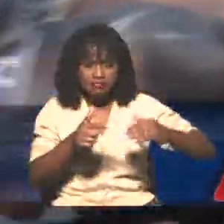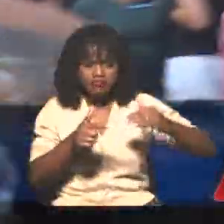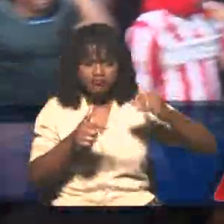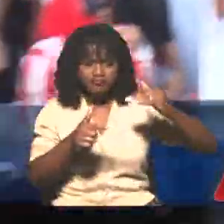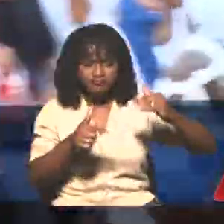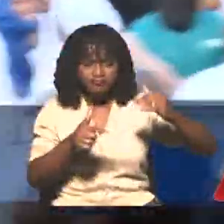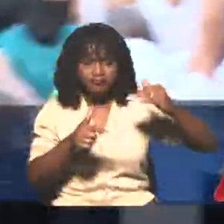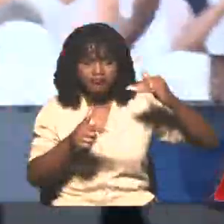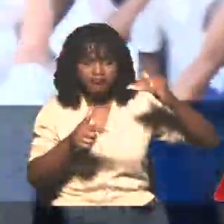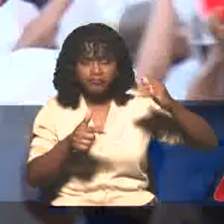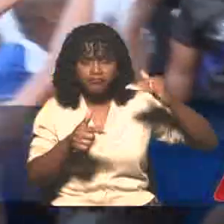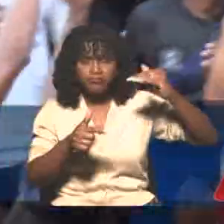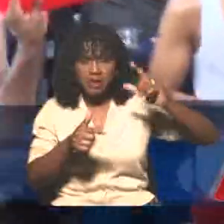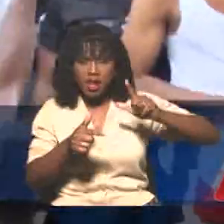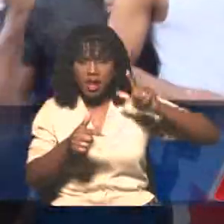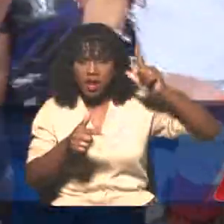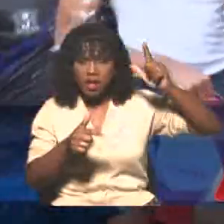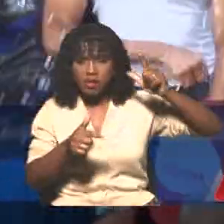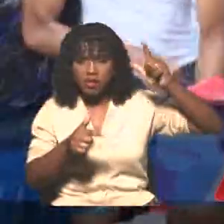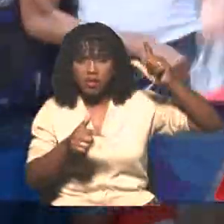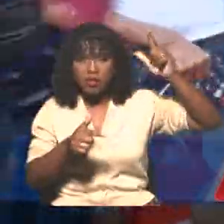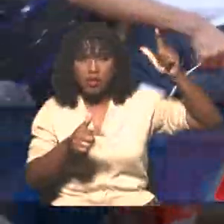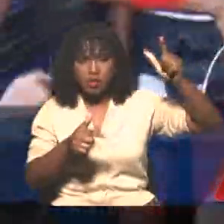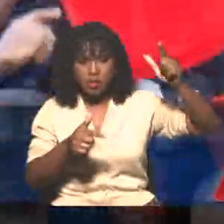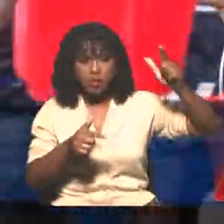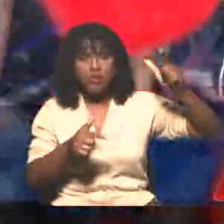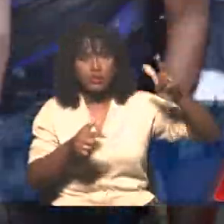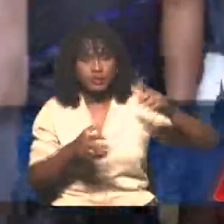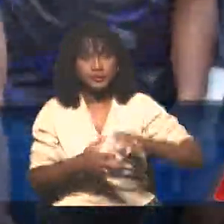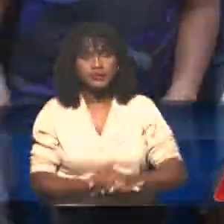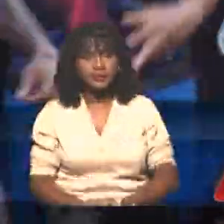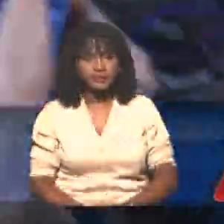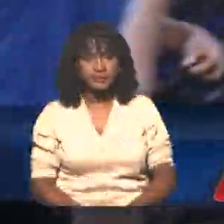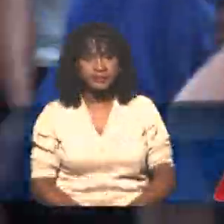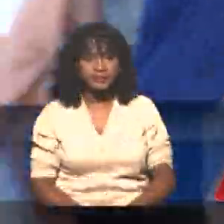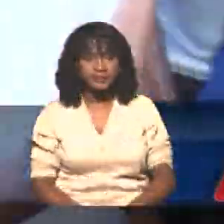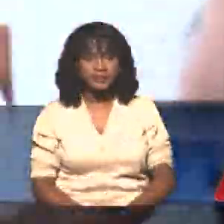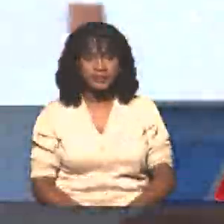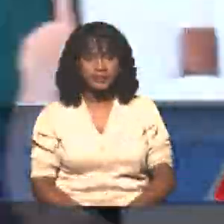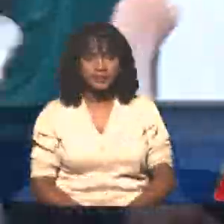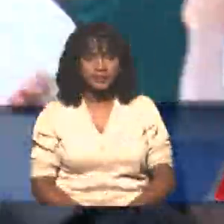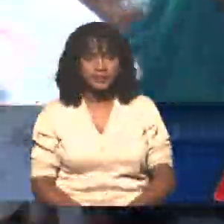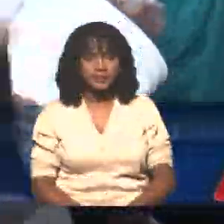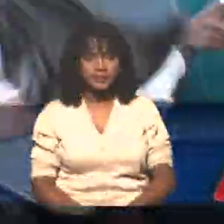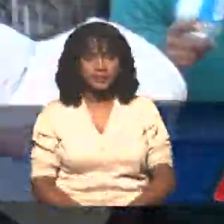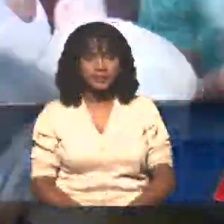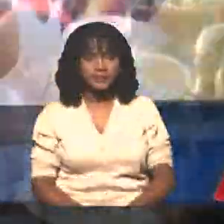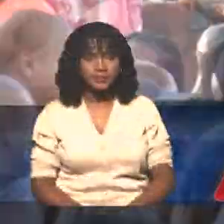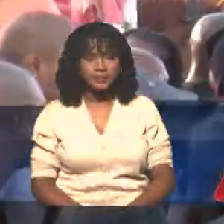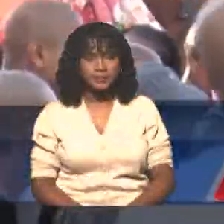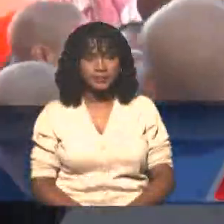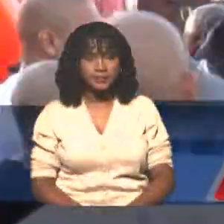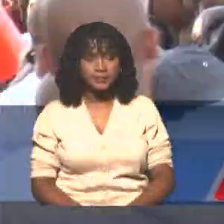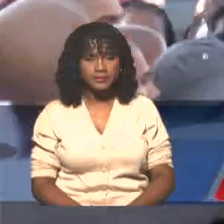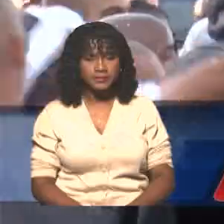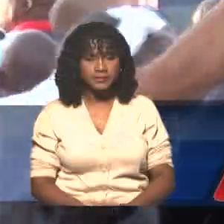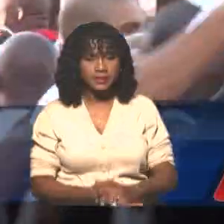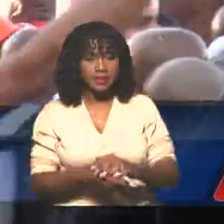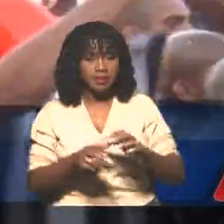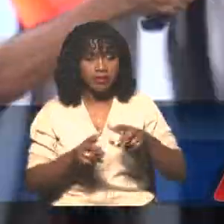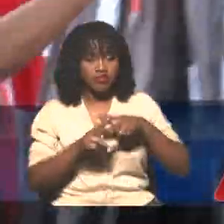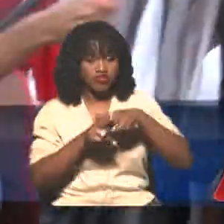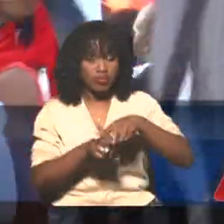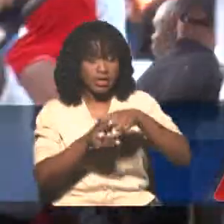ramped up over time, leading to real events like the Parade of Carnival. Rider skill also plays a critical